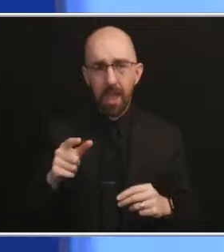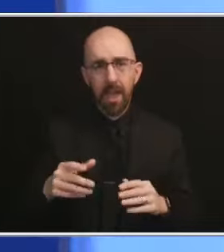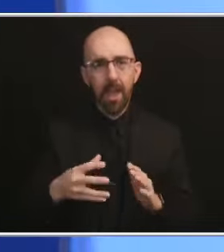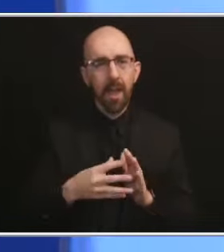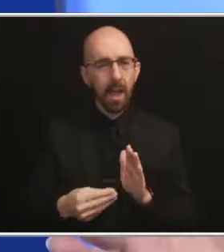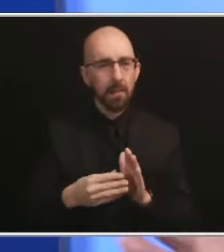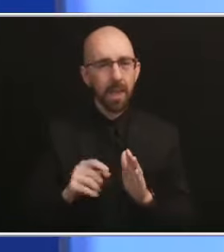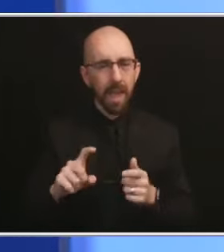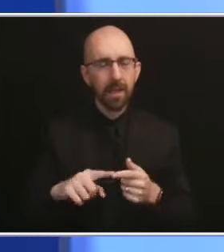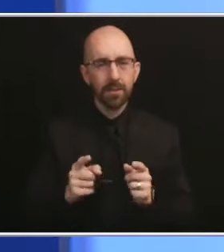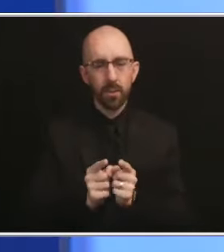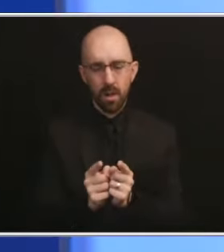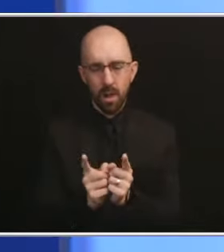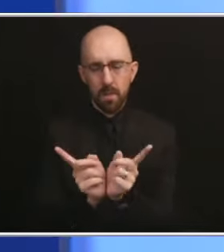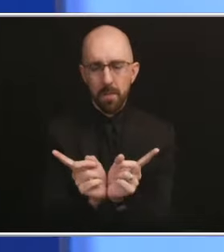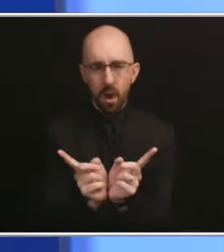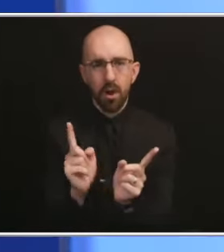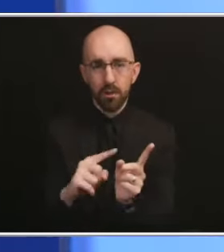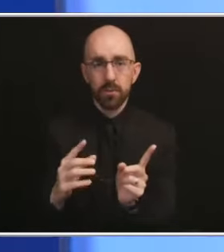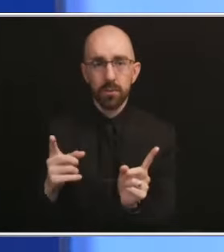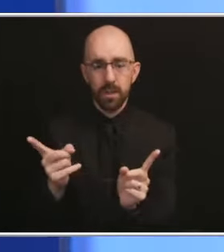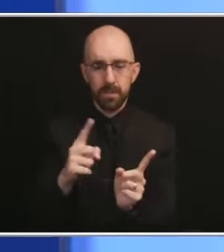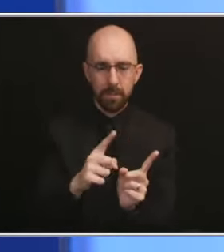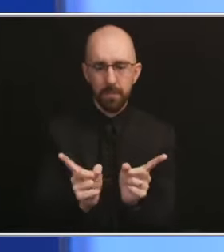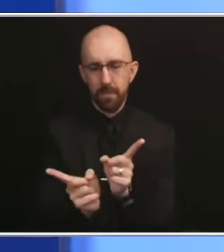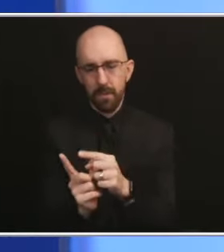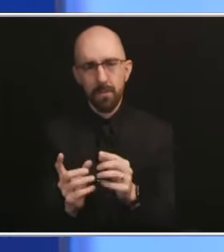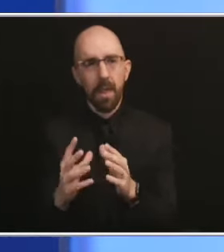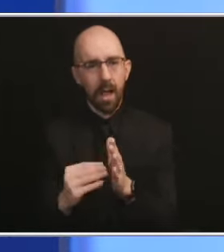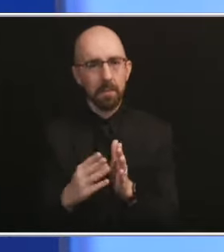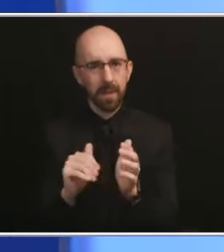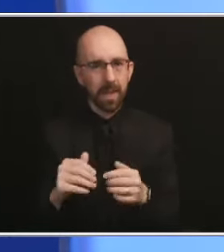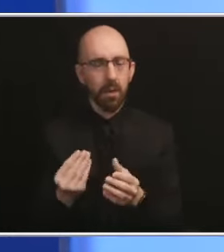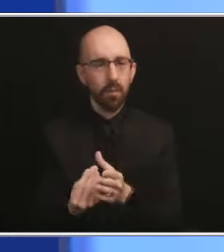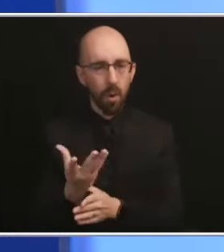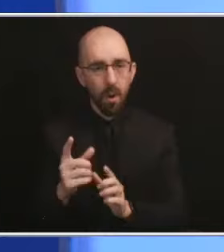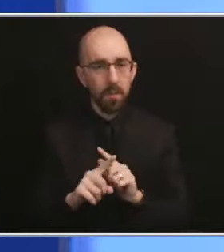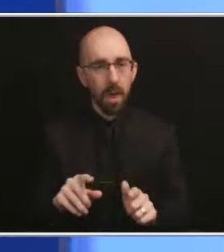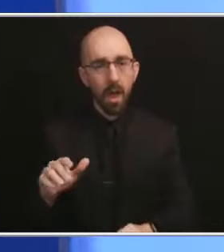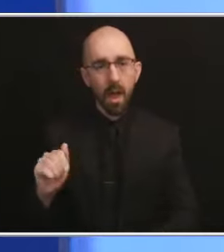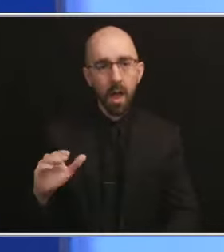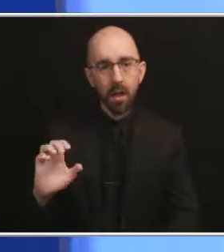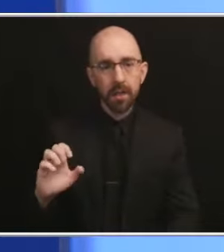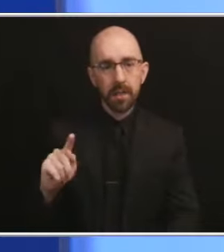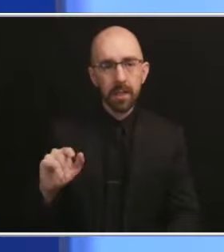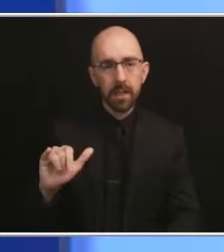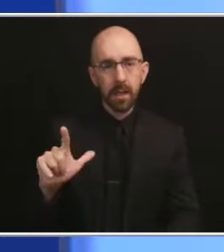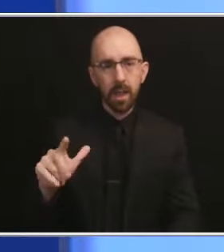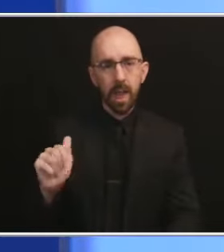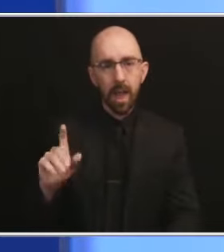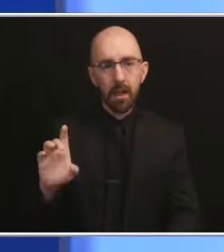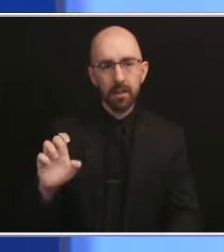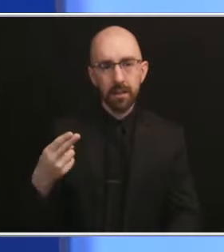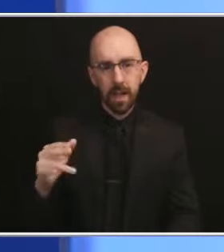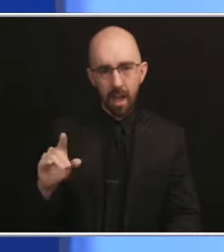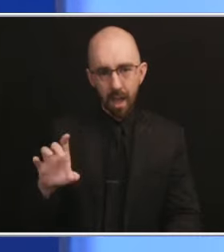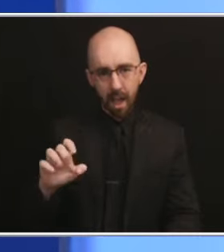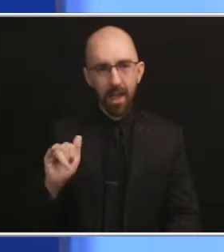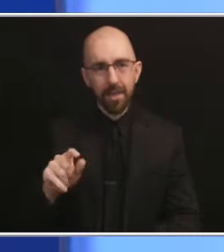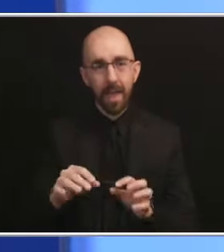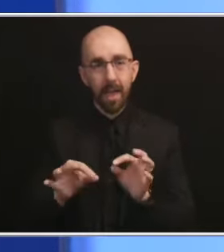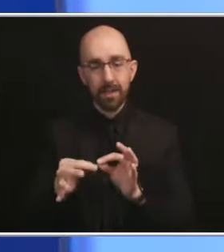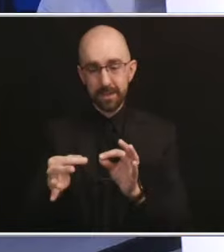apart to be able to make copies so your cells can grow. But the acetaldehyde can actually cause cross-linking and not allow that zipper to